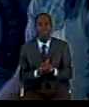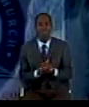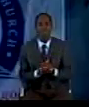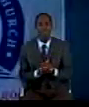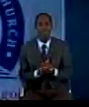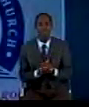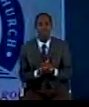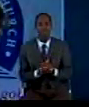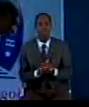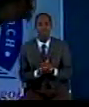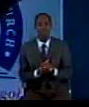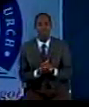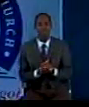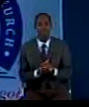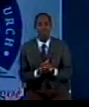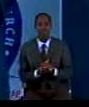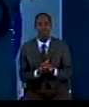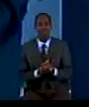And